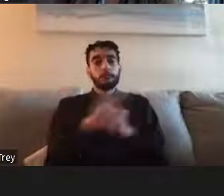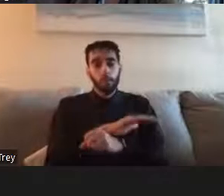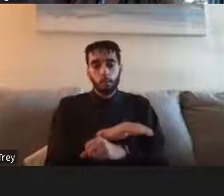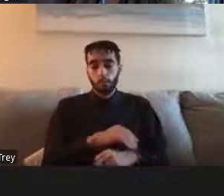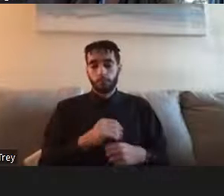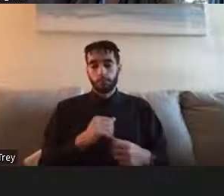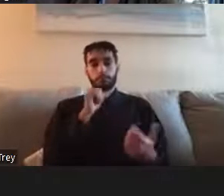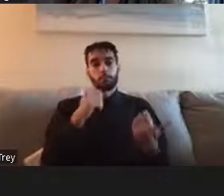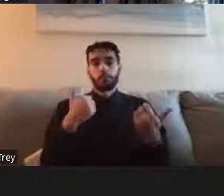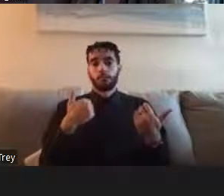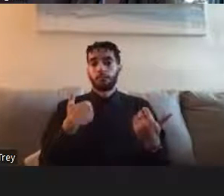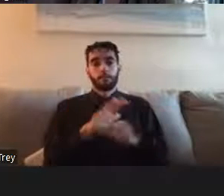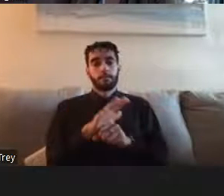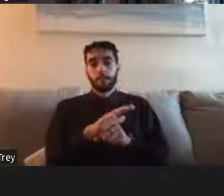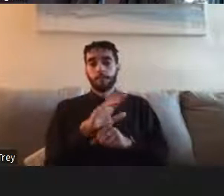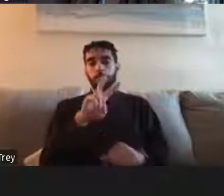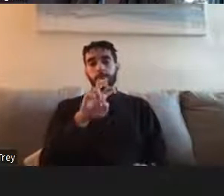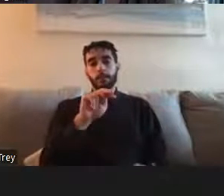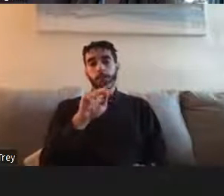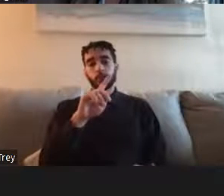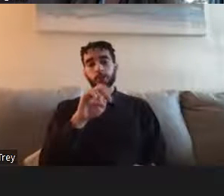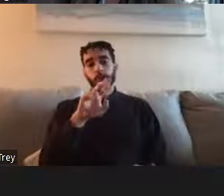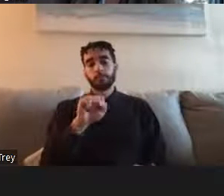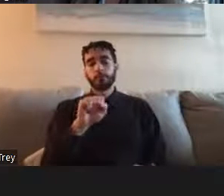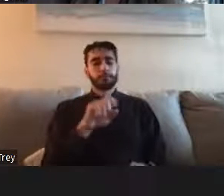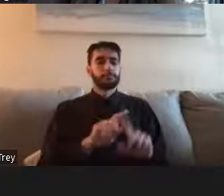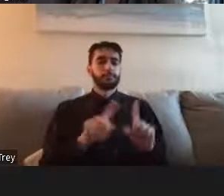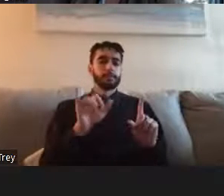enough vendors. So it is really going very well. And